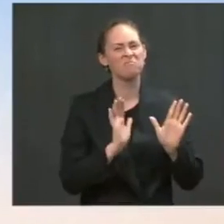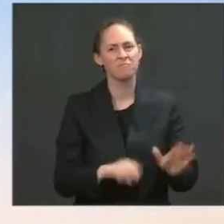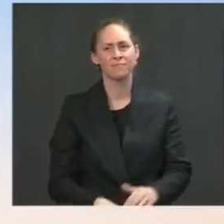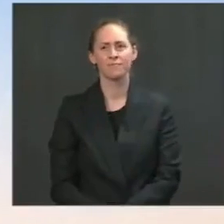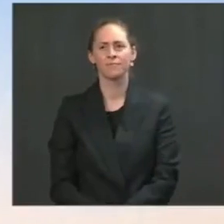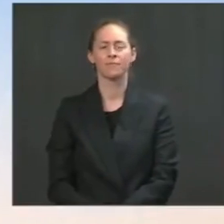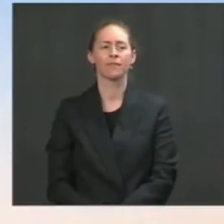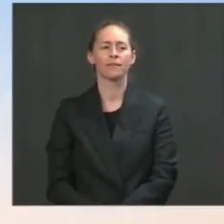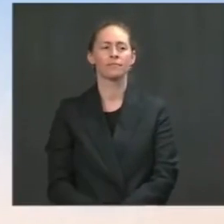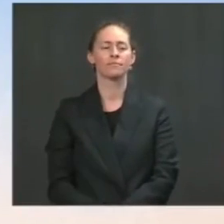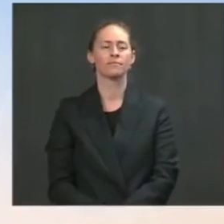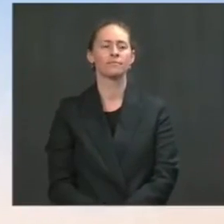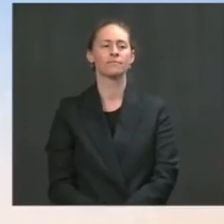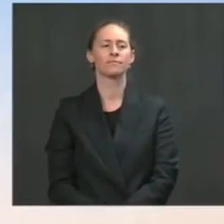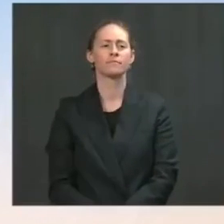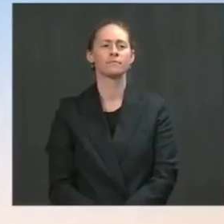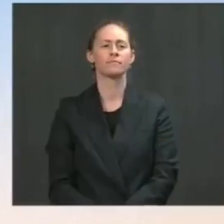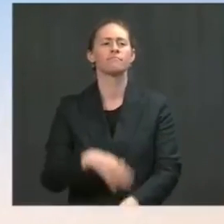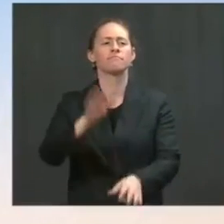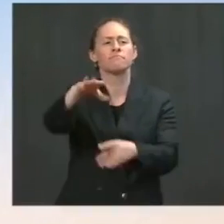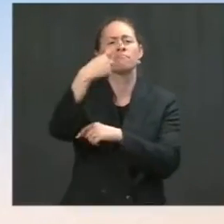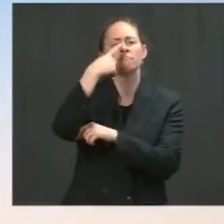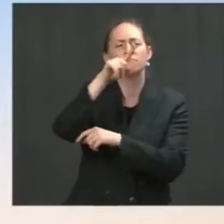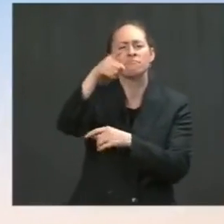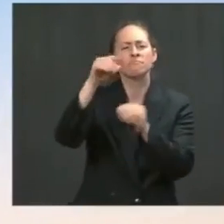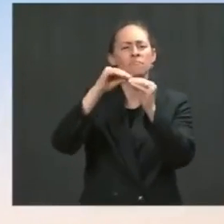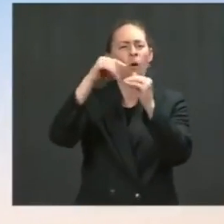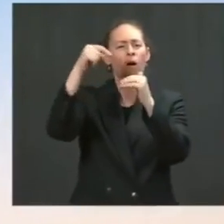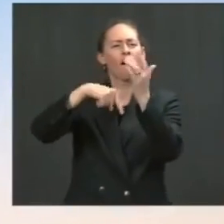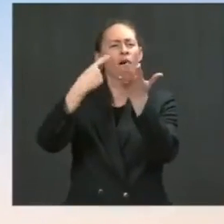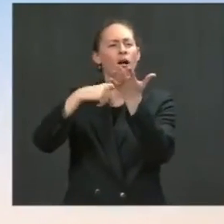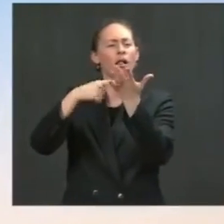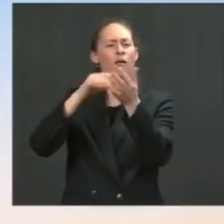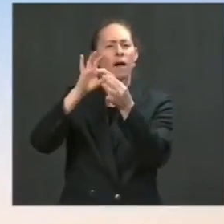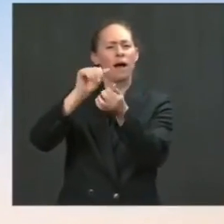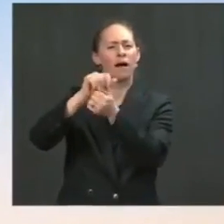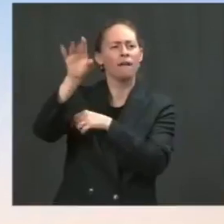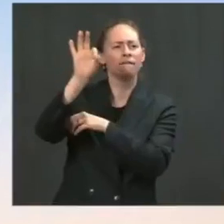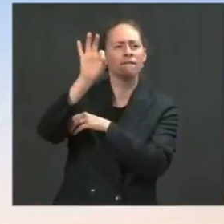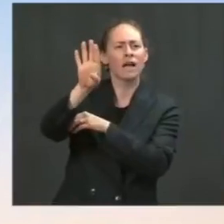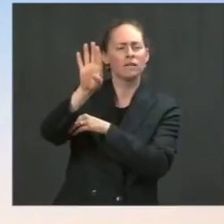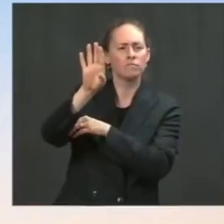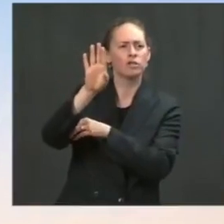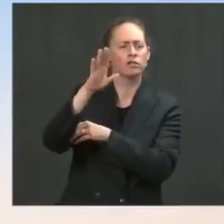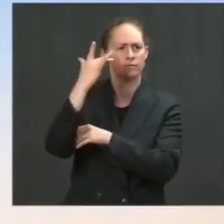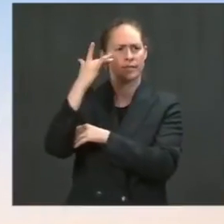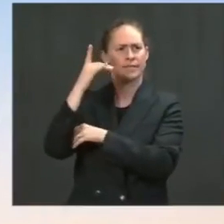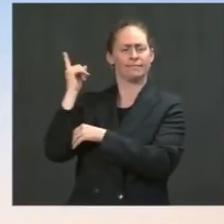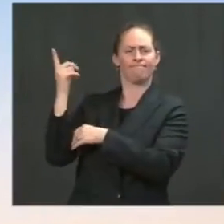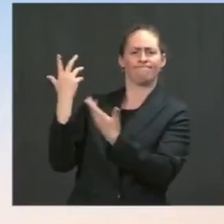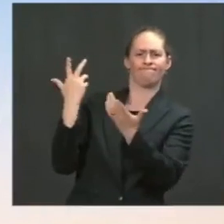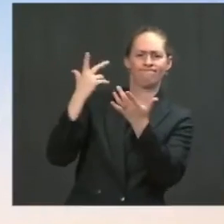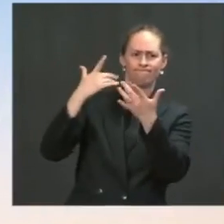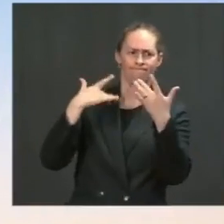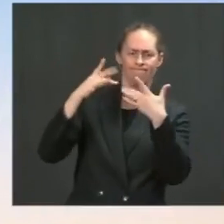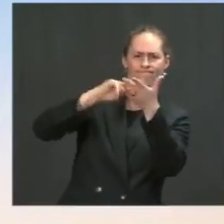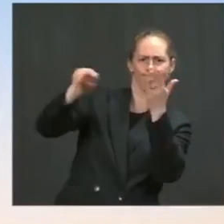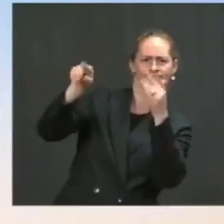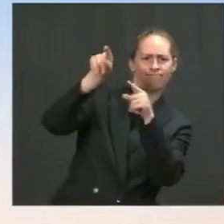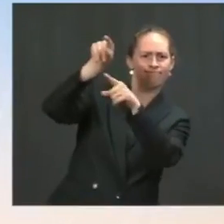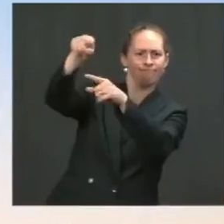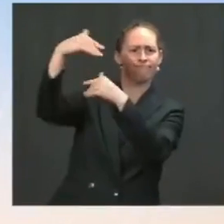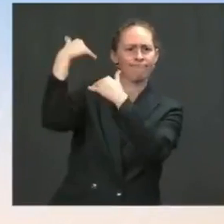elaborate a little bit on the Facebook, the administration to Facebook flagging of disinformation, and then there's also some reporting that we've had that Facebook maybe hasn't